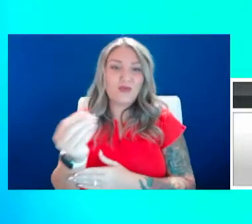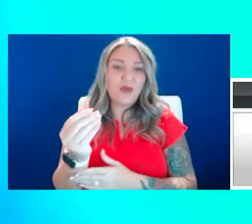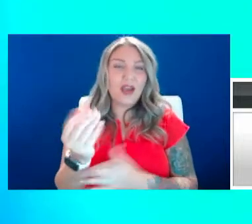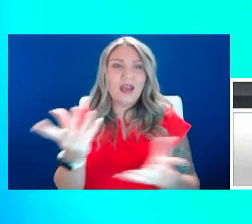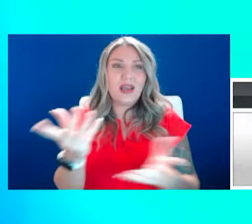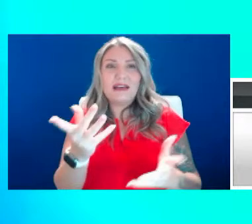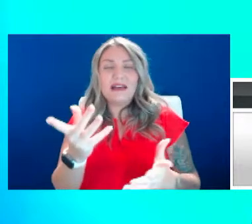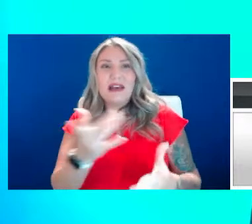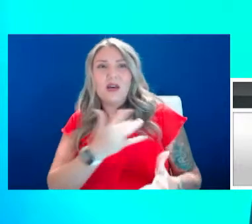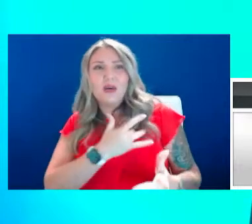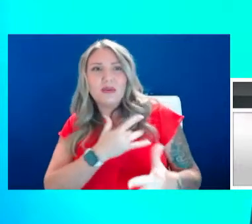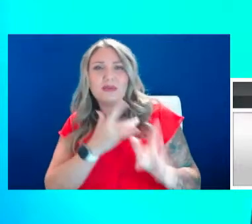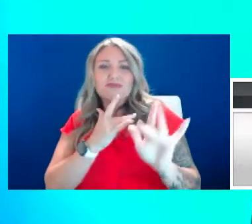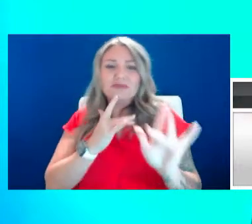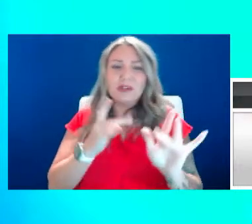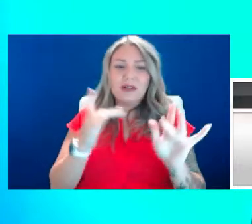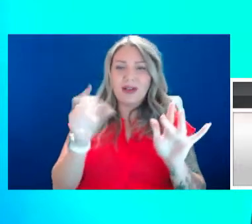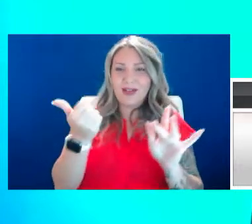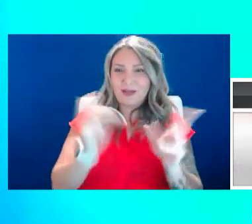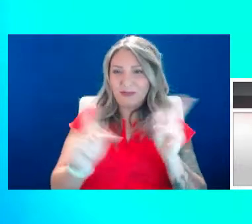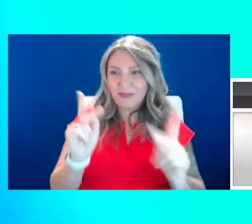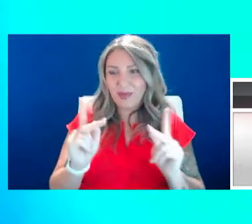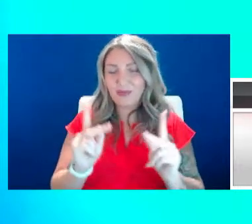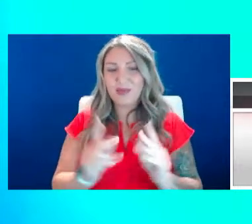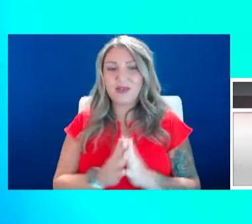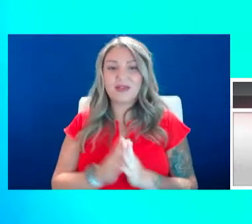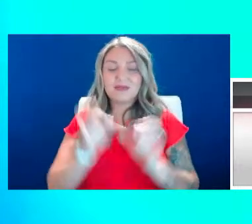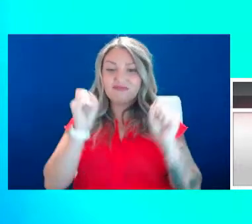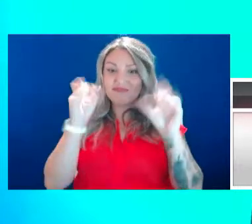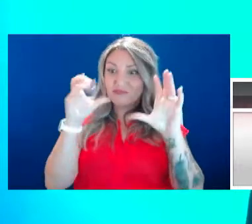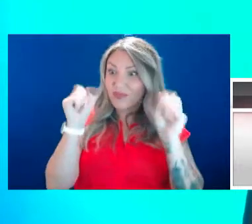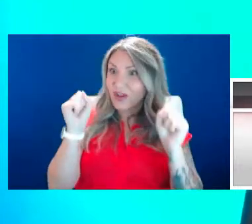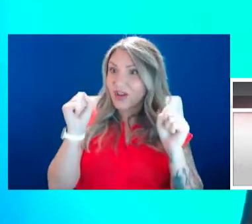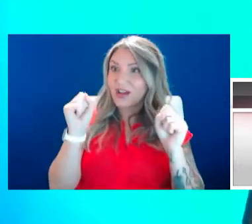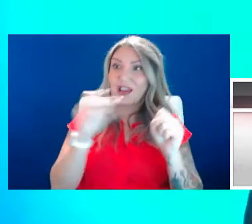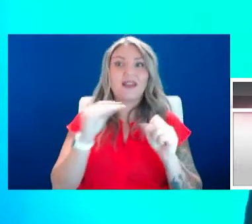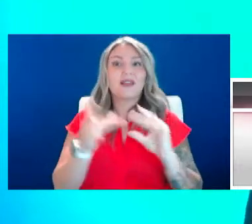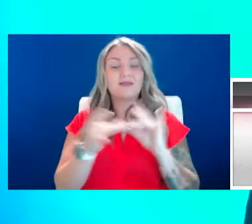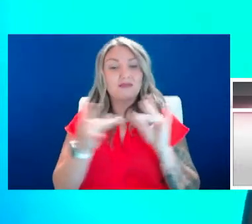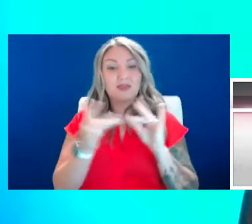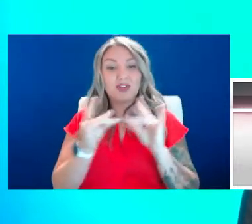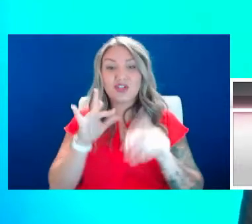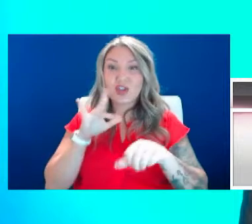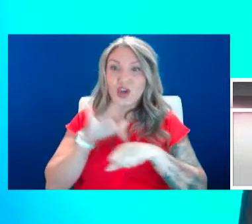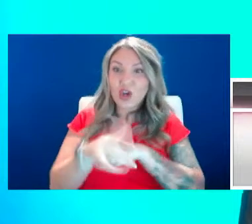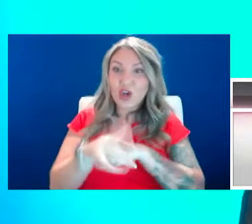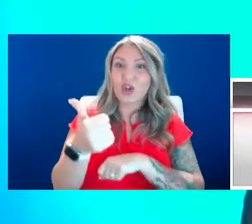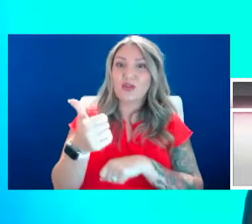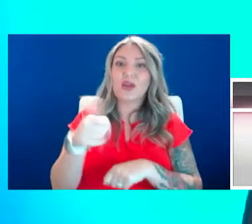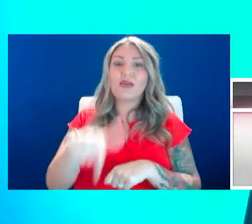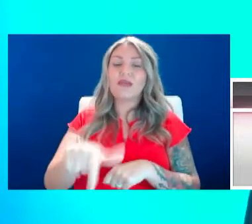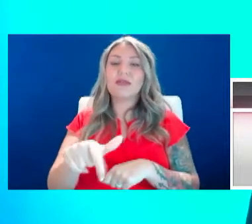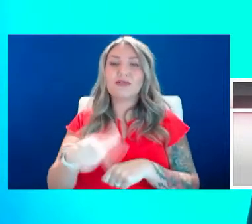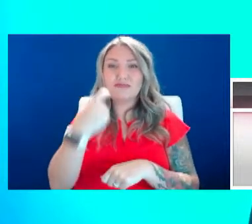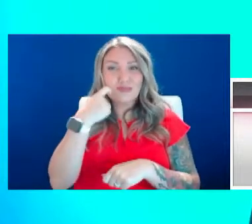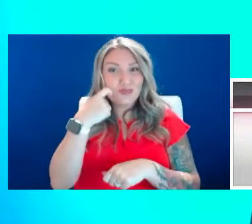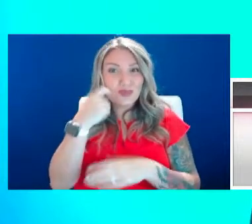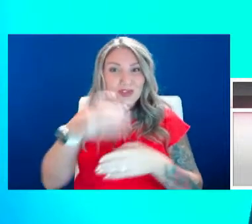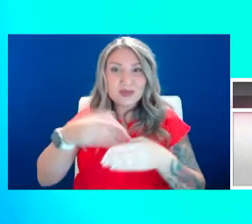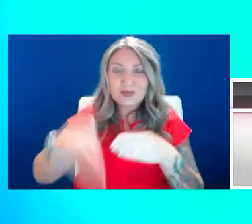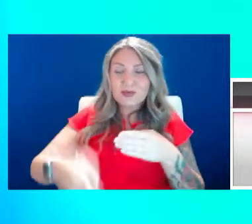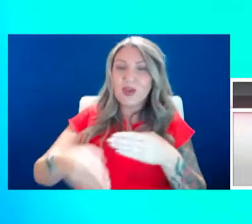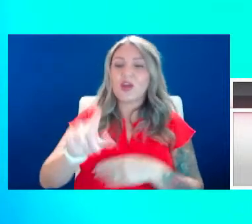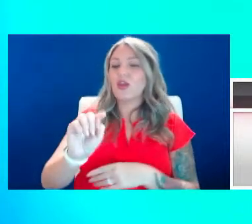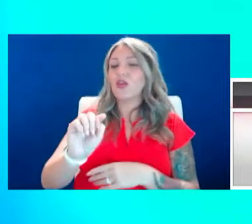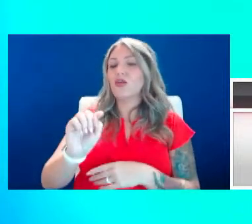or another. So it's remarkable. And I mentioned to you earlier, this past weekend we had the Treads and Threads event, raising a